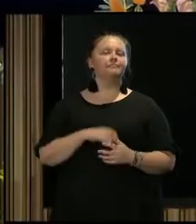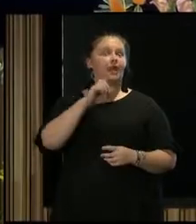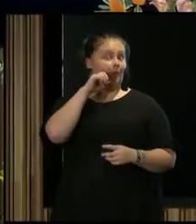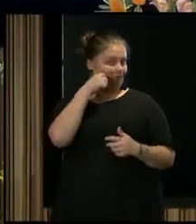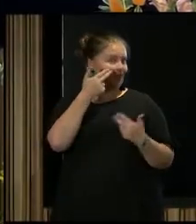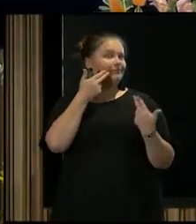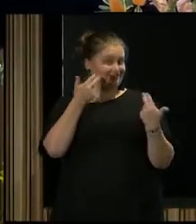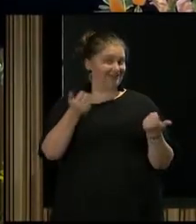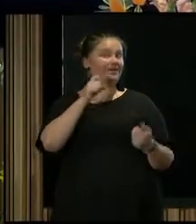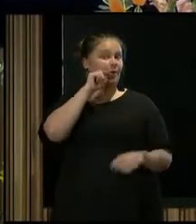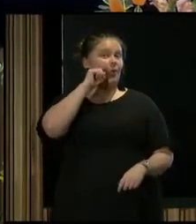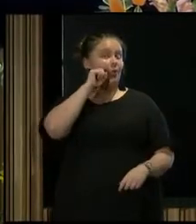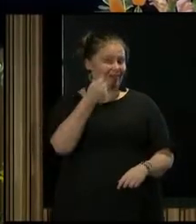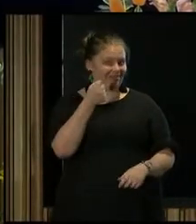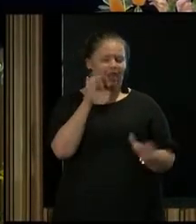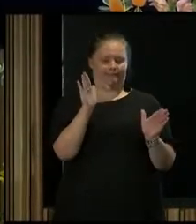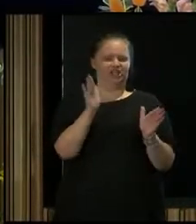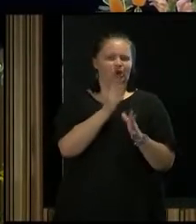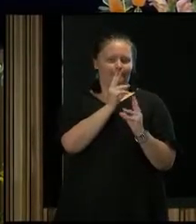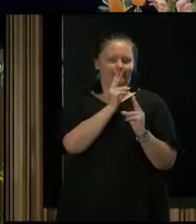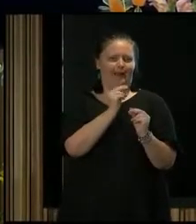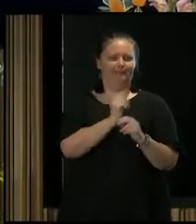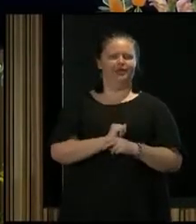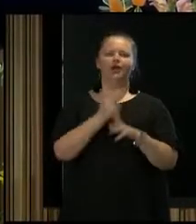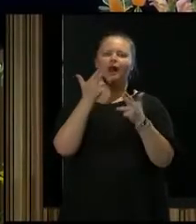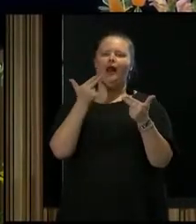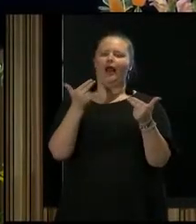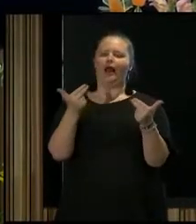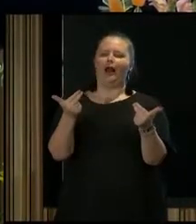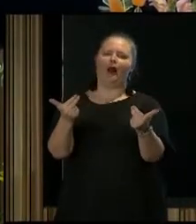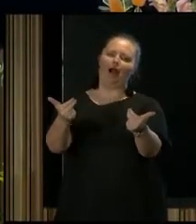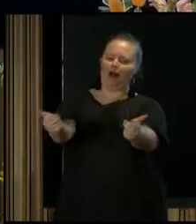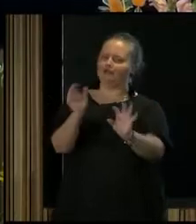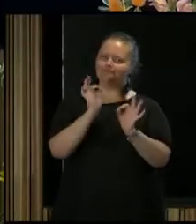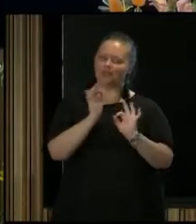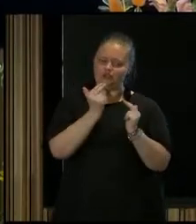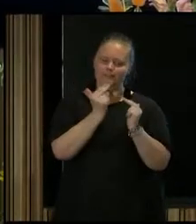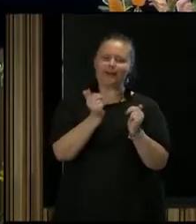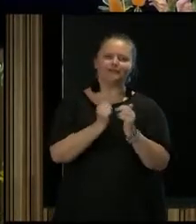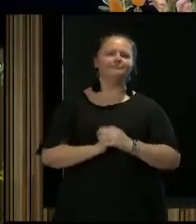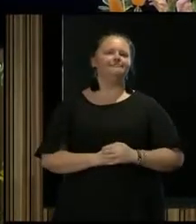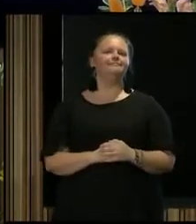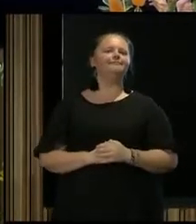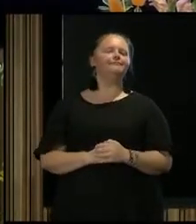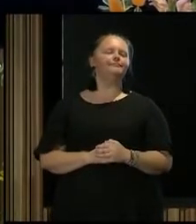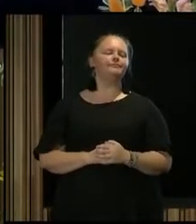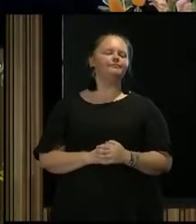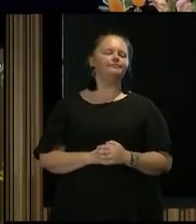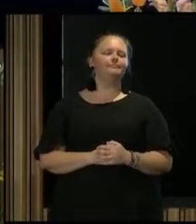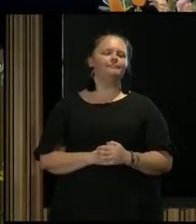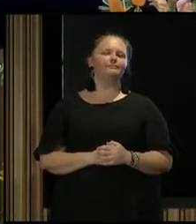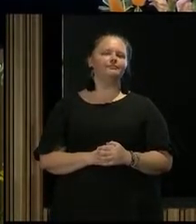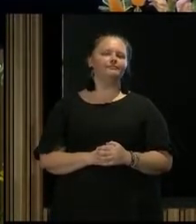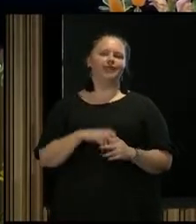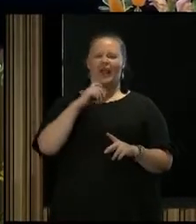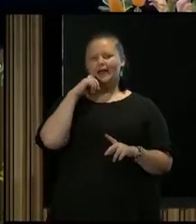singing, a short burst of singing. You're not here, we're not pub choir, so we're not going to do an hour and a half. And then we'll be